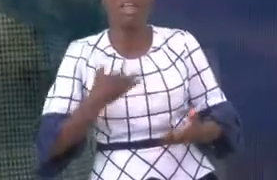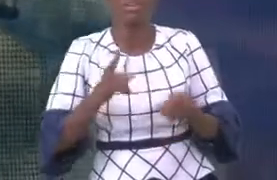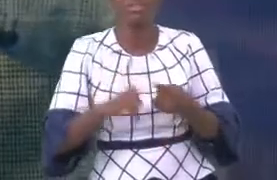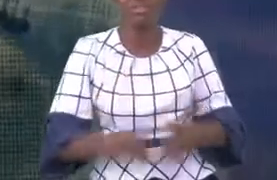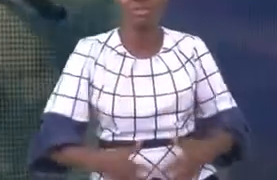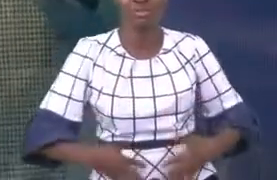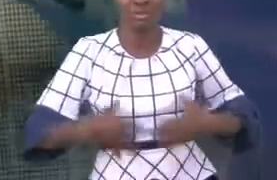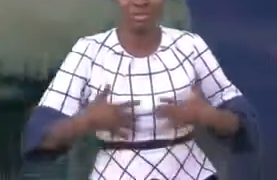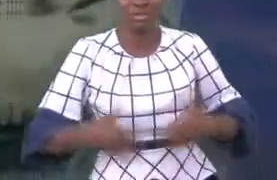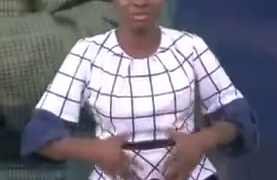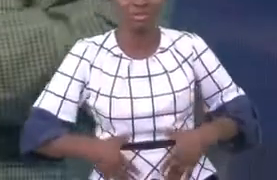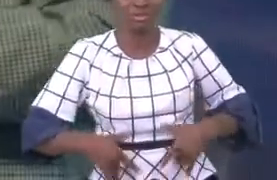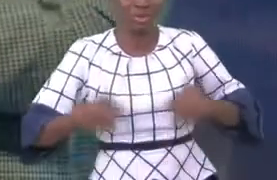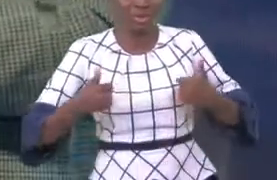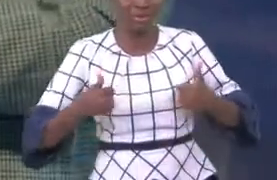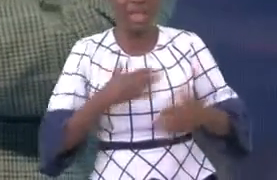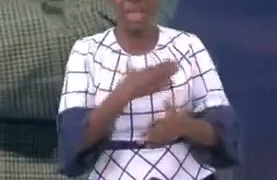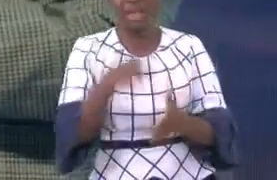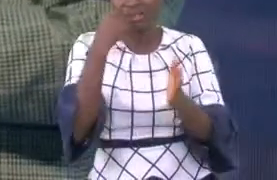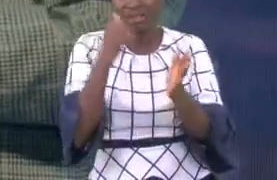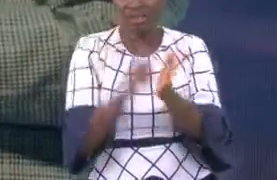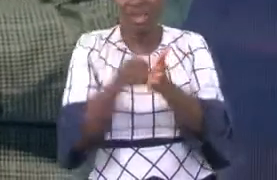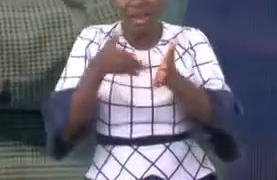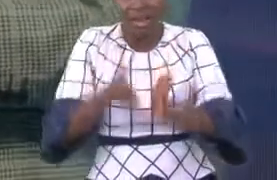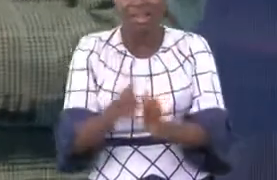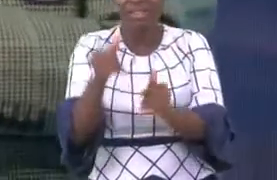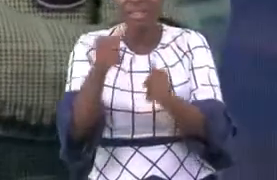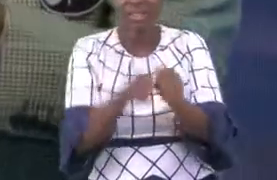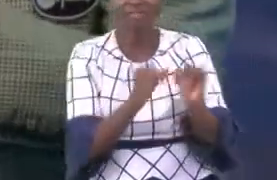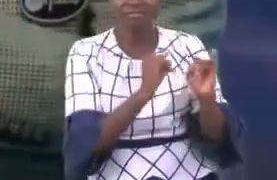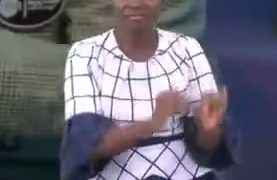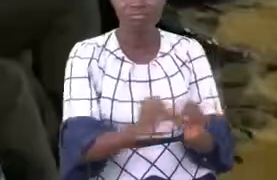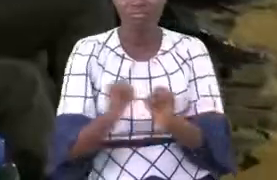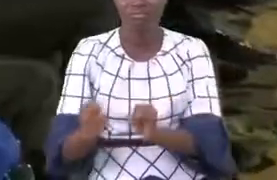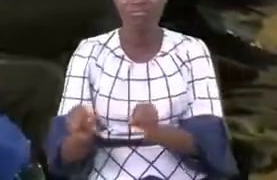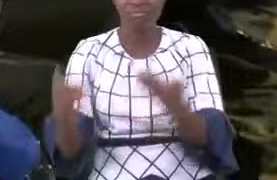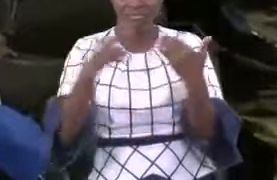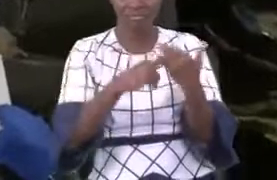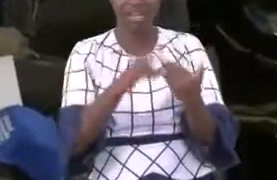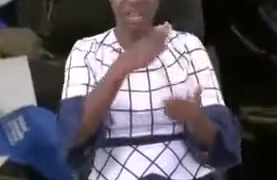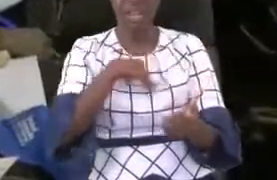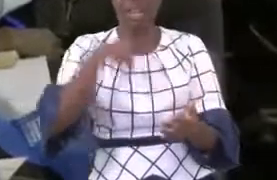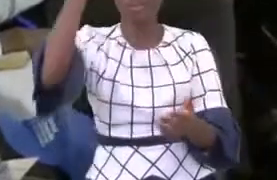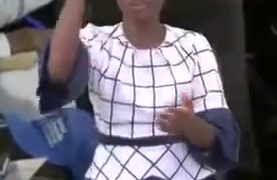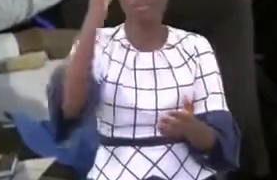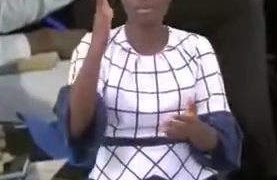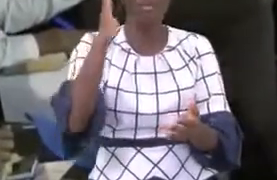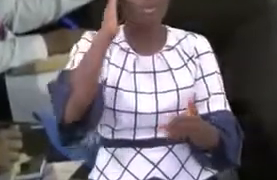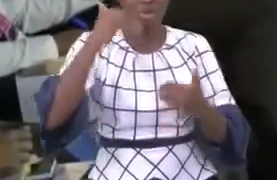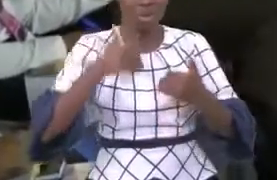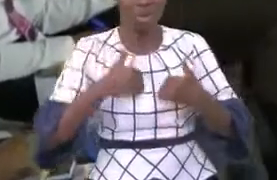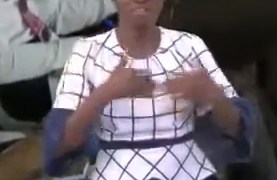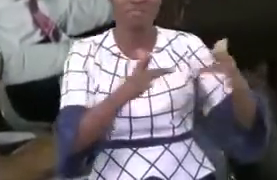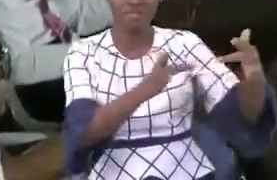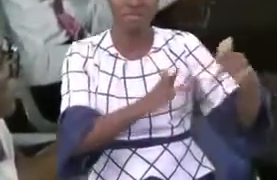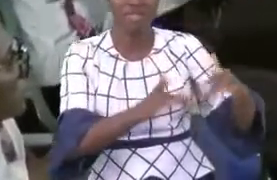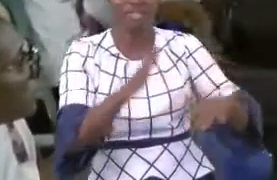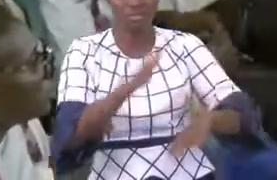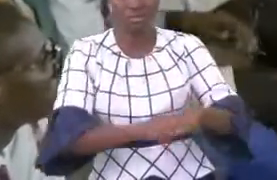he, God, will have mercy upon him. Mercy for you tonight. Grace for you